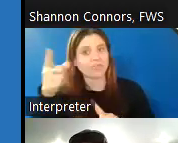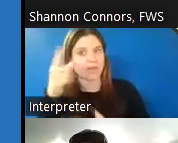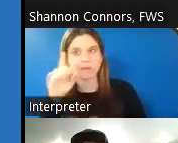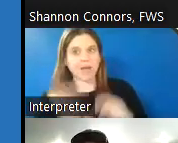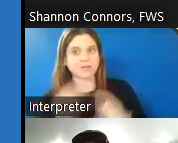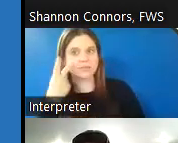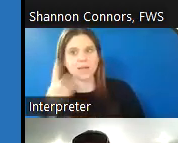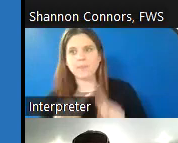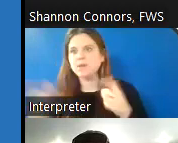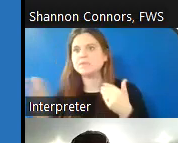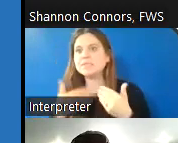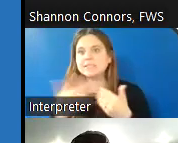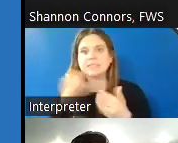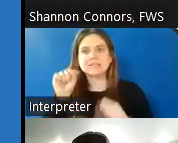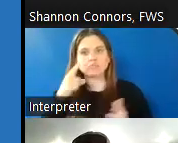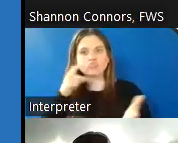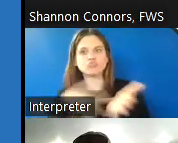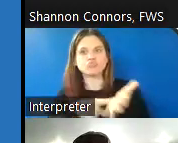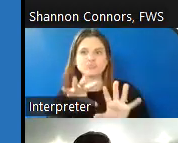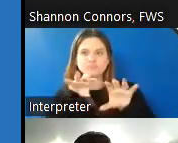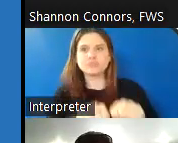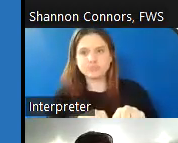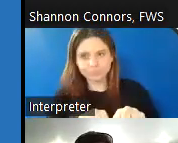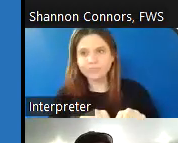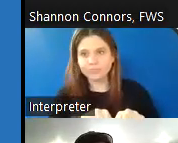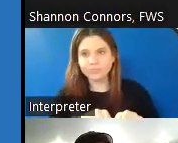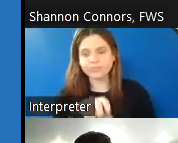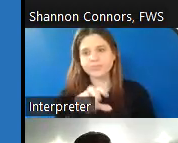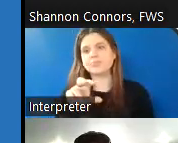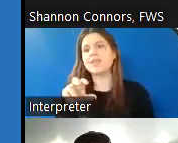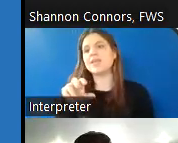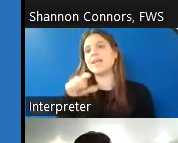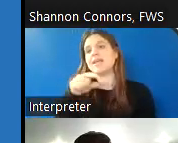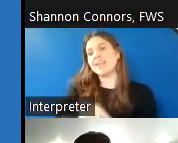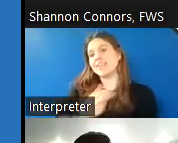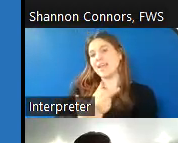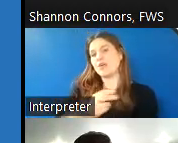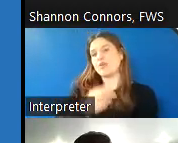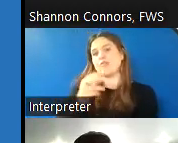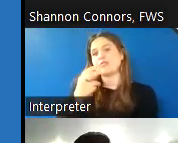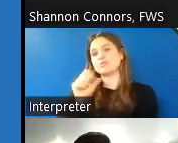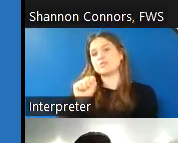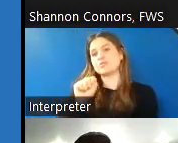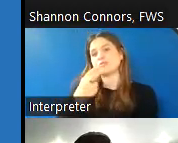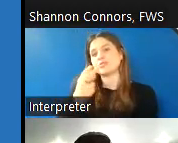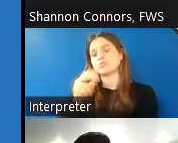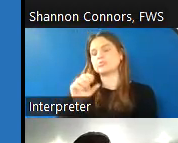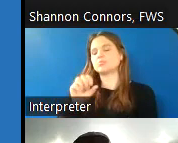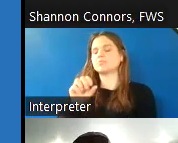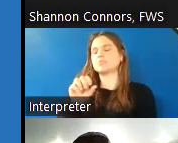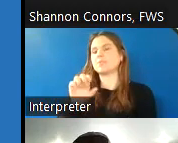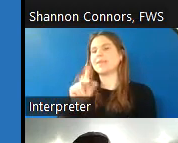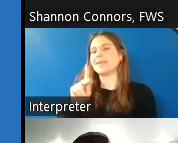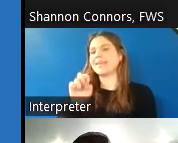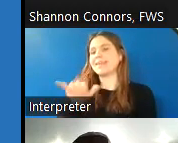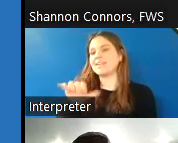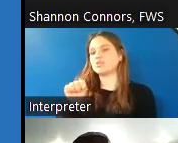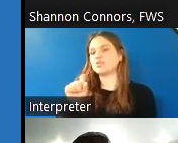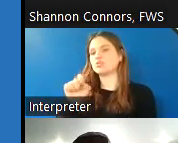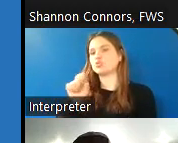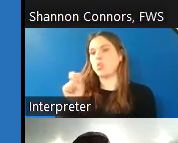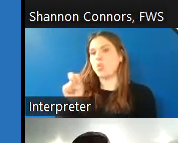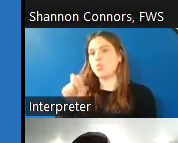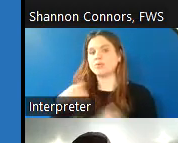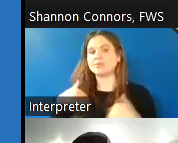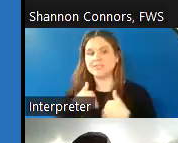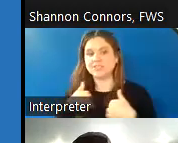It's a keystone species, so the benefits of creating snowshoe hare habitat, it